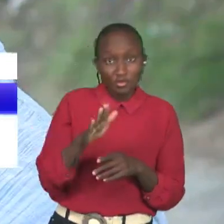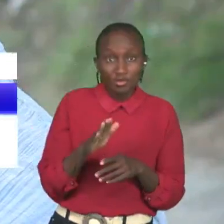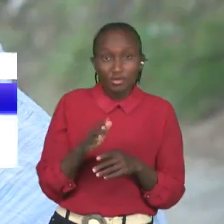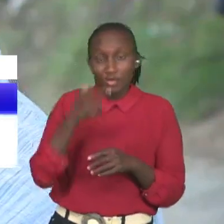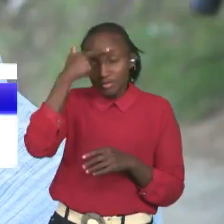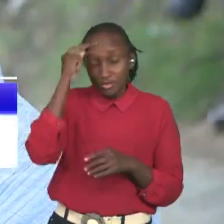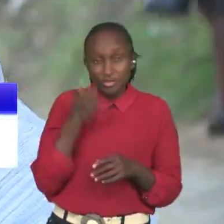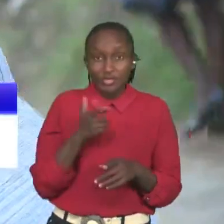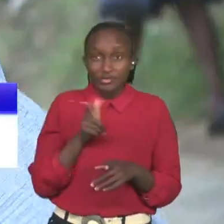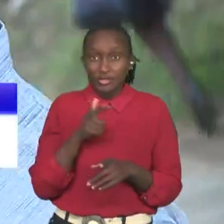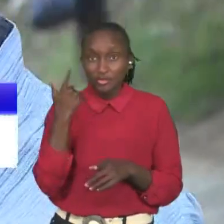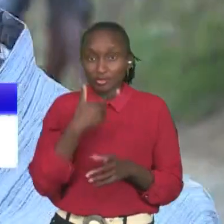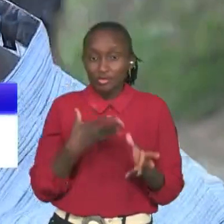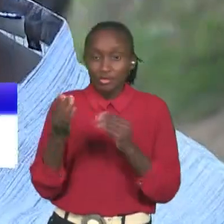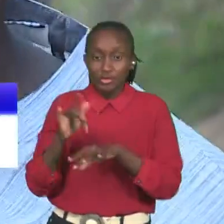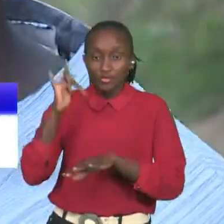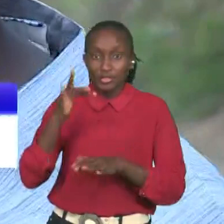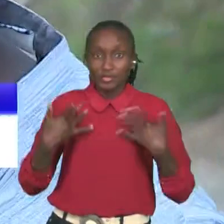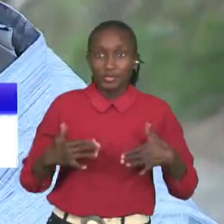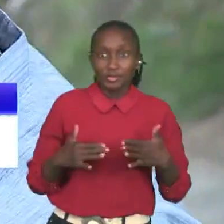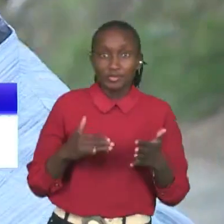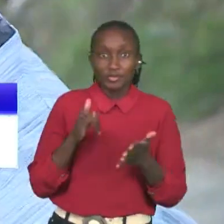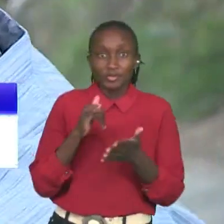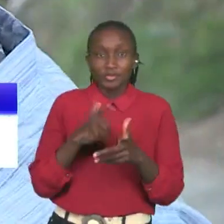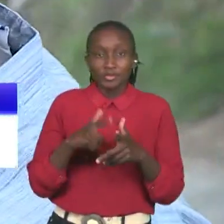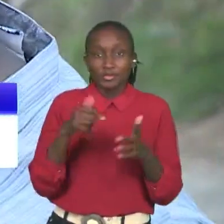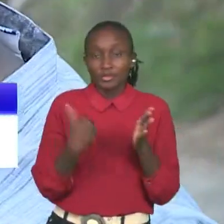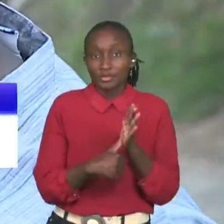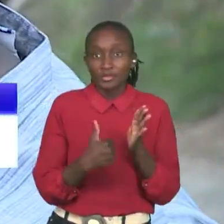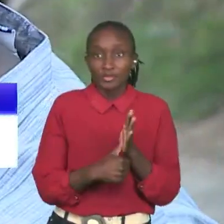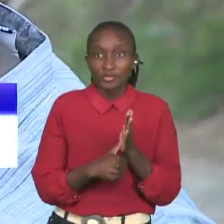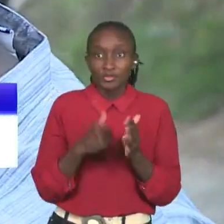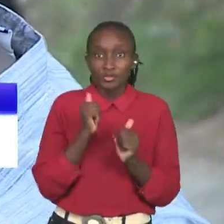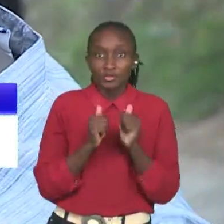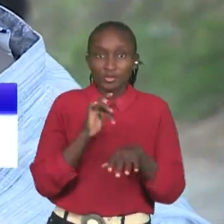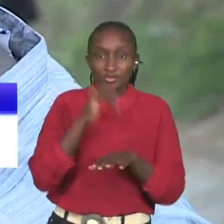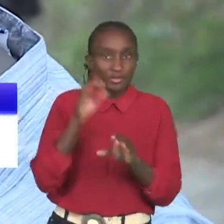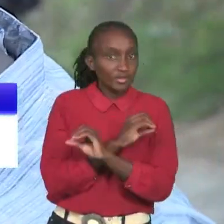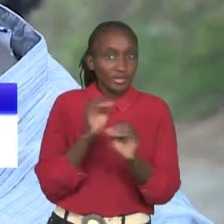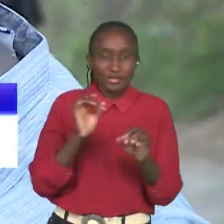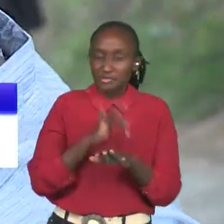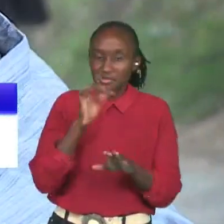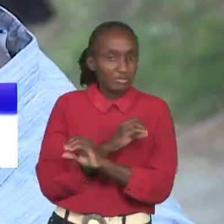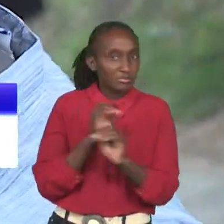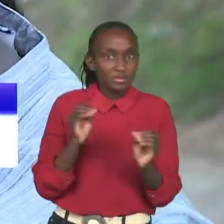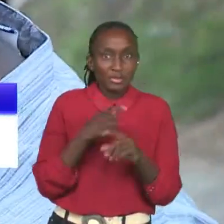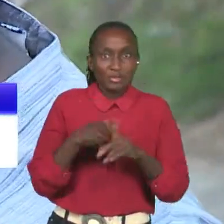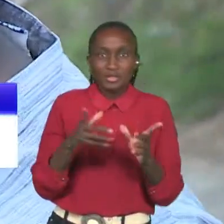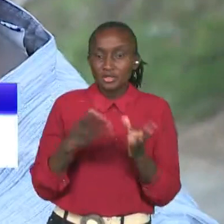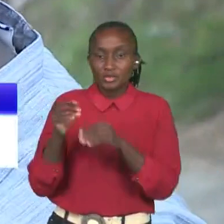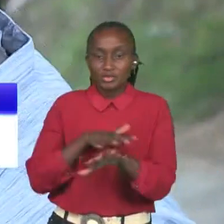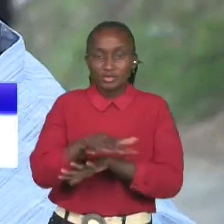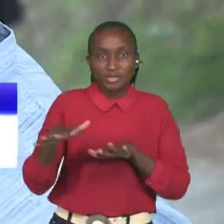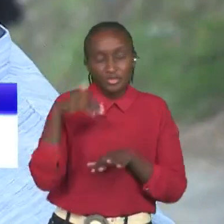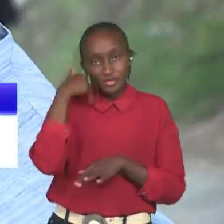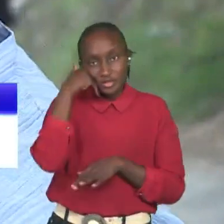kipeana tu yo stuff manzi. Na hadi shida ni au, like ayo affect, suna juu stuff, like ayo affect lakini wanaenda kipeana, so wezi